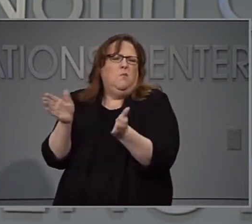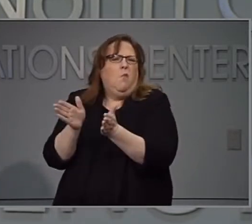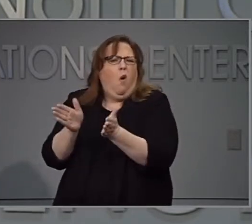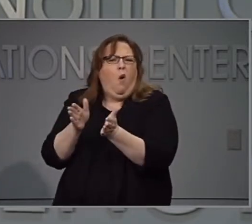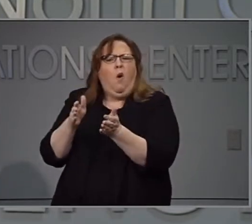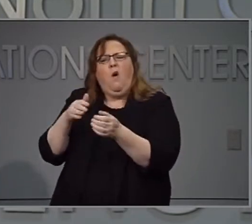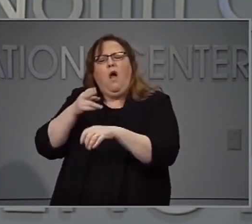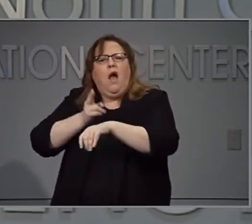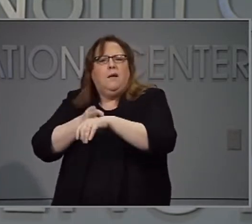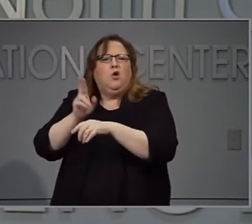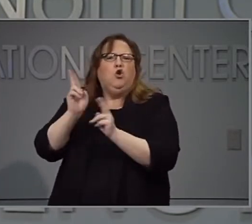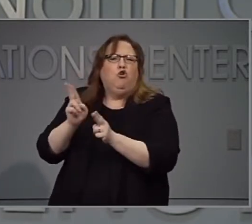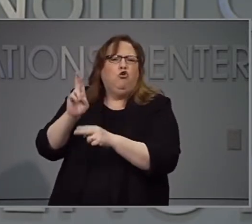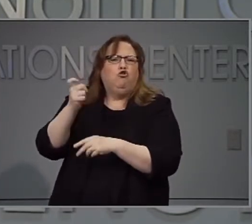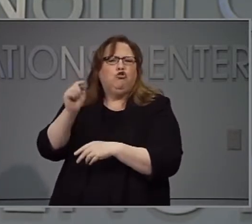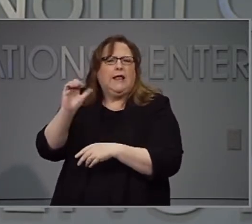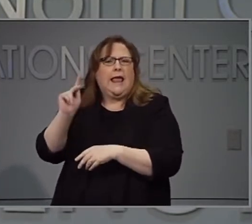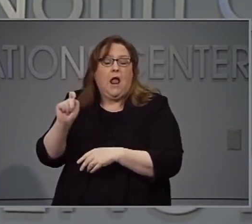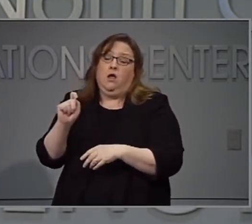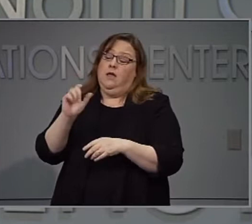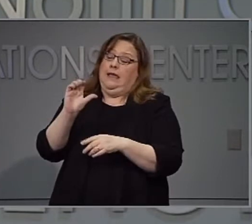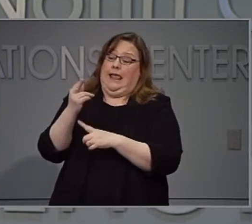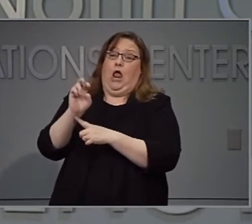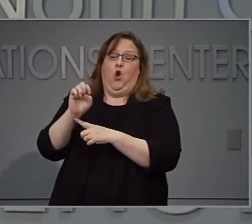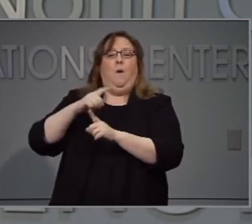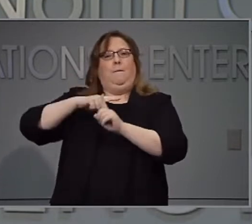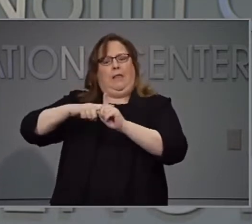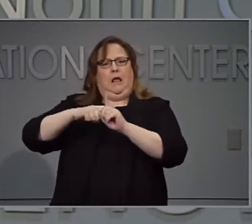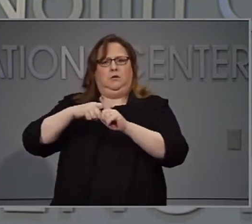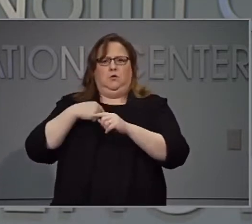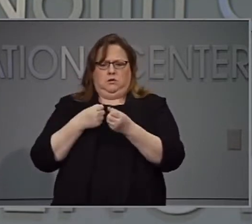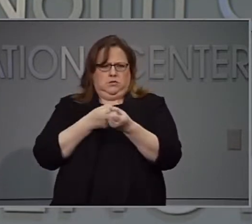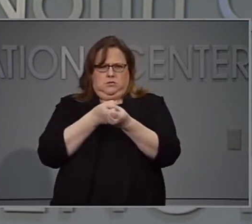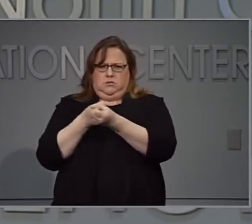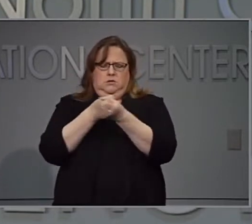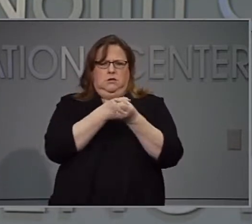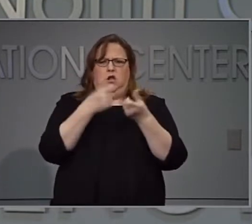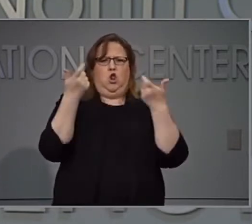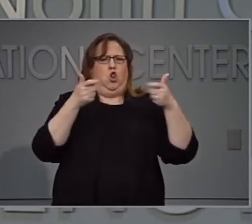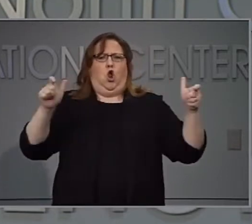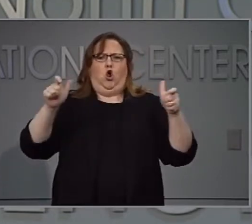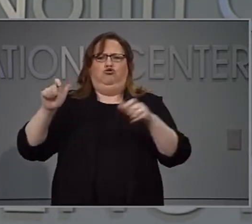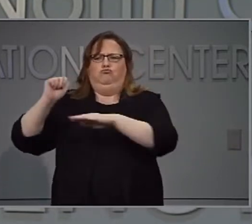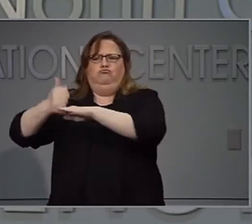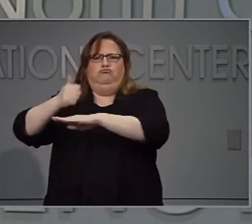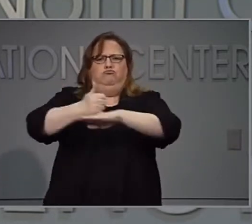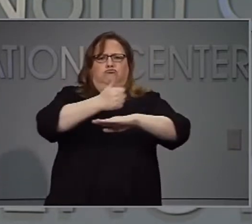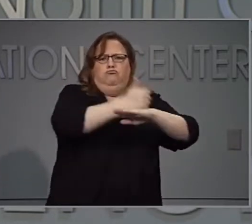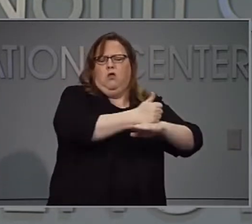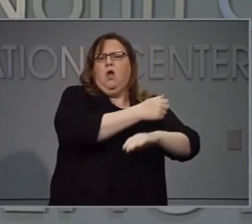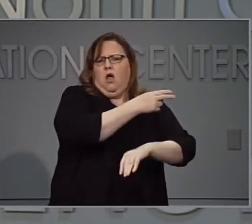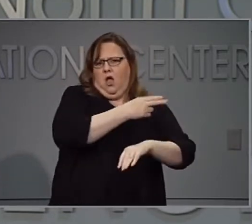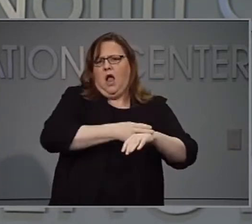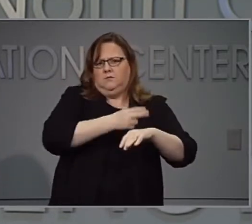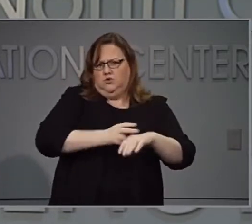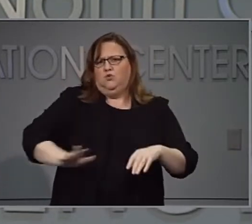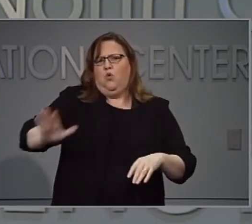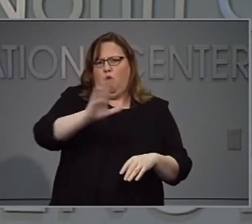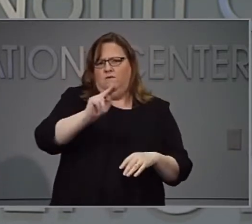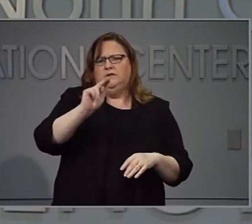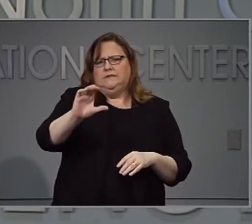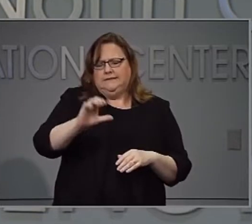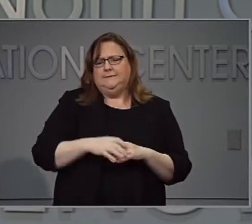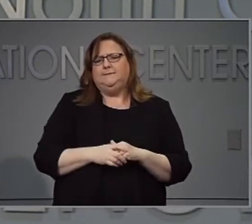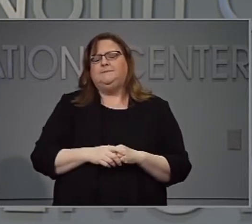with contingency planning for larger settings strategically located across the state. Hardening and protecting our